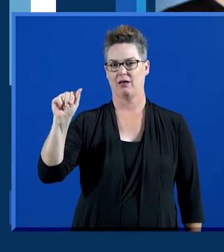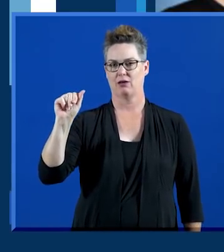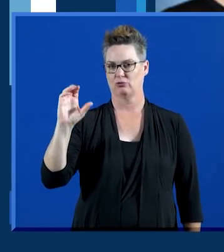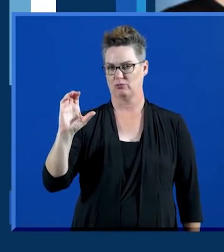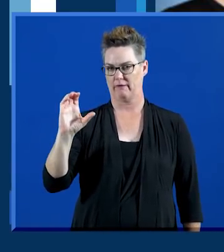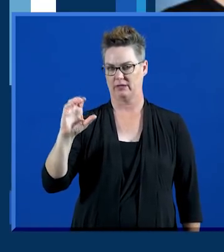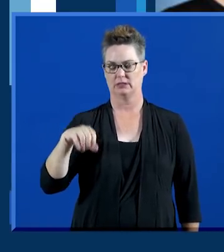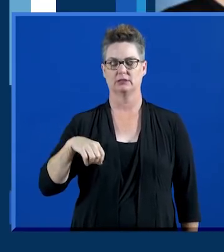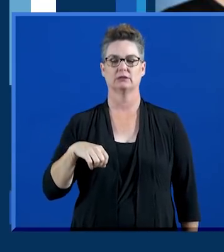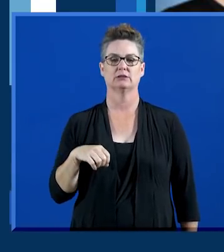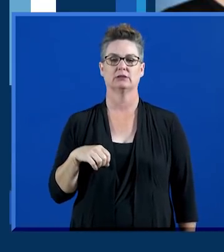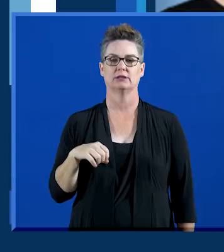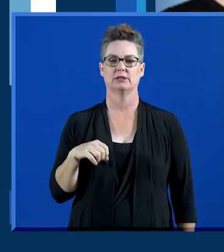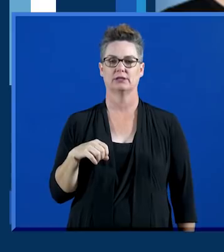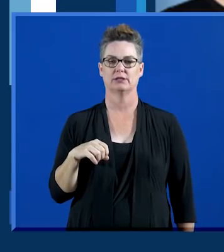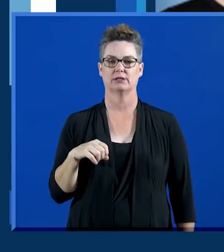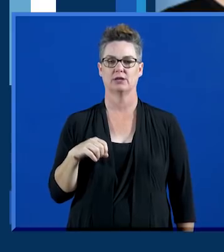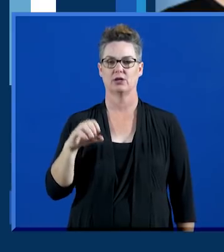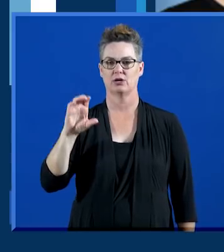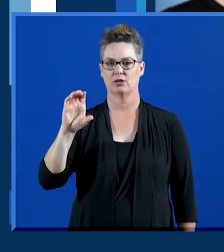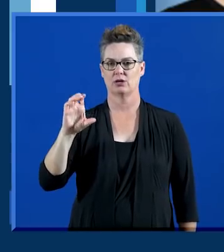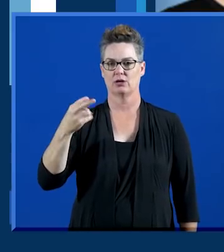Diana Kravitz.